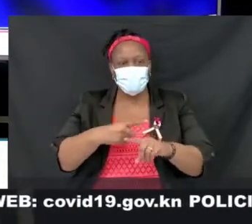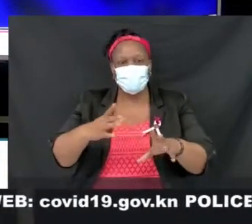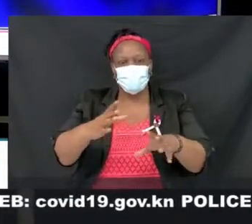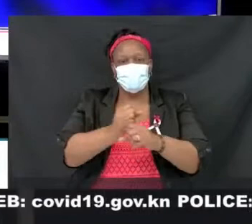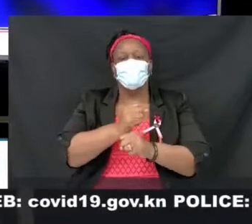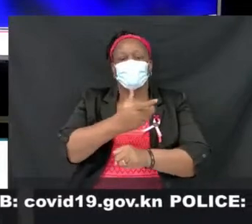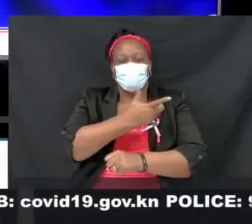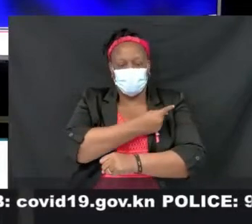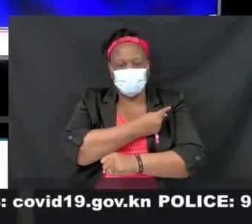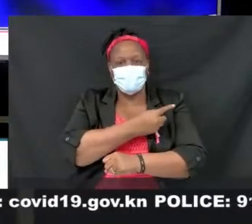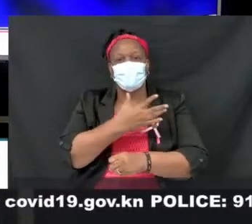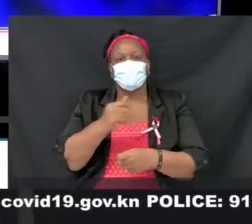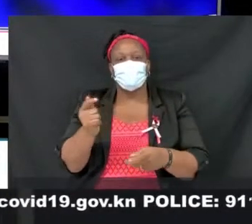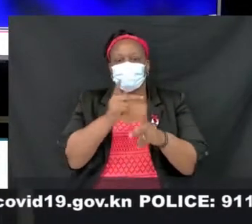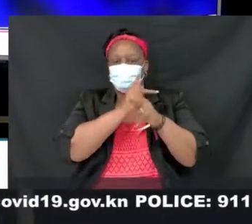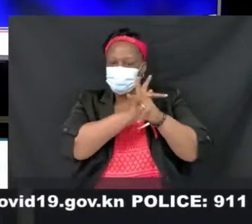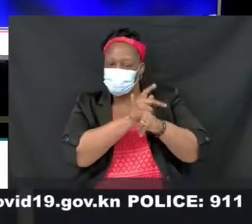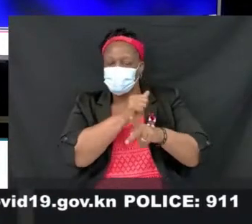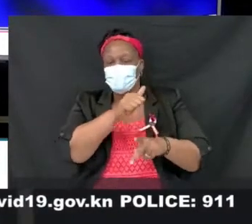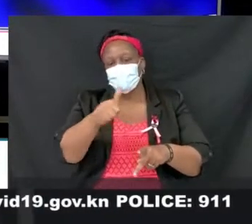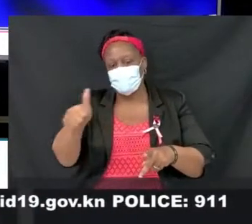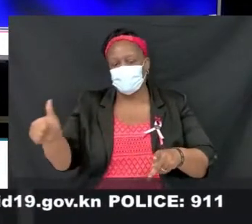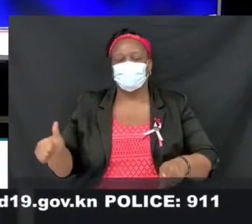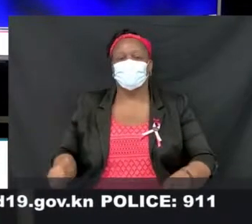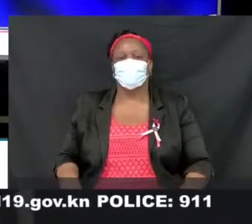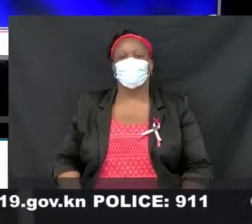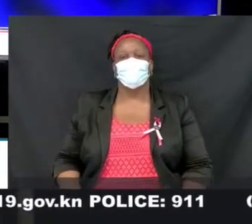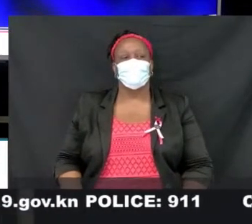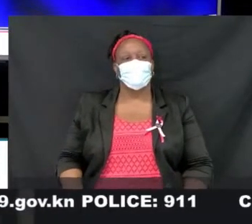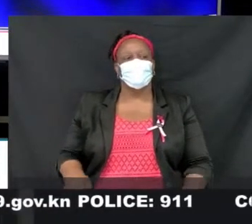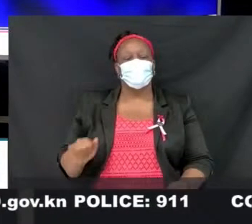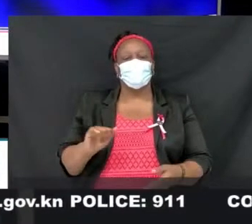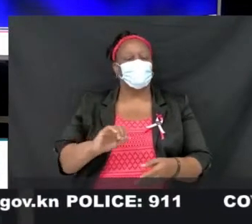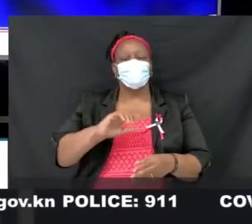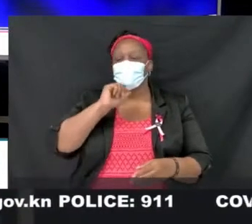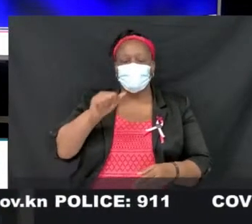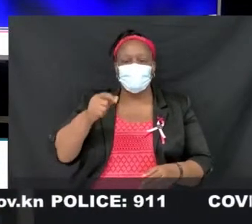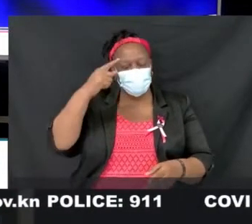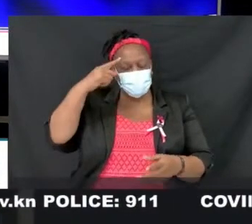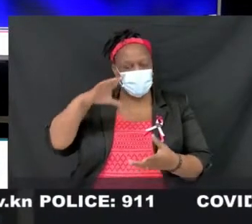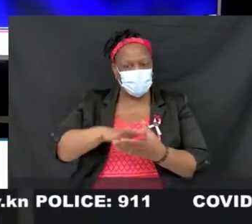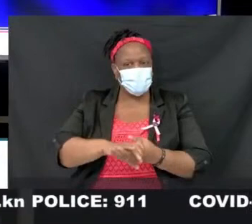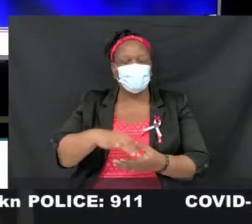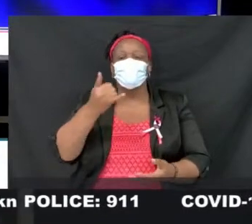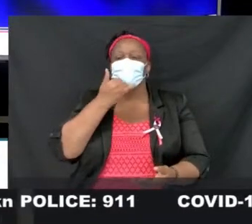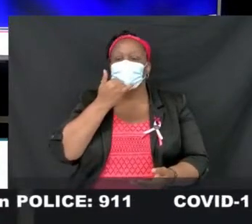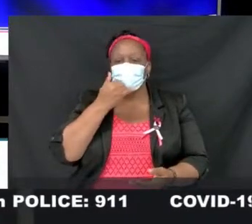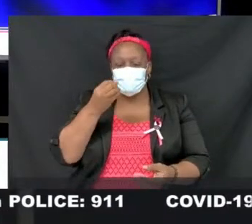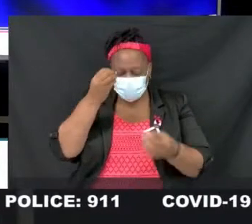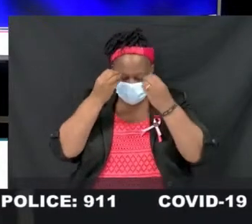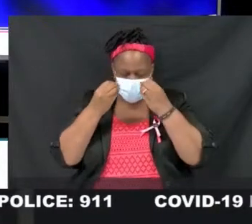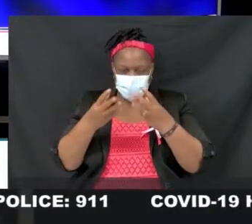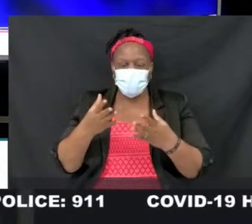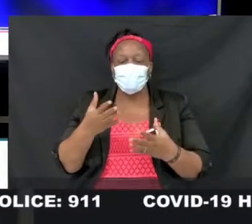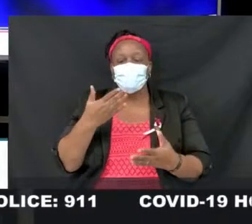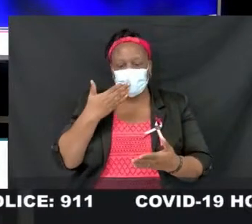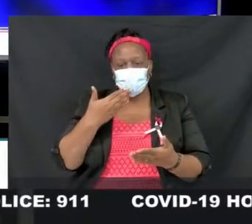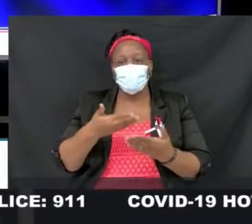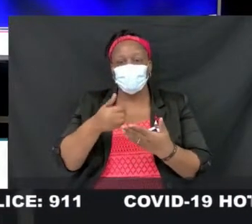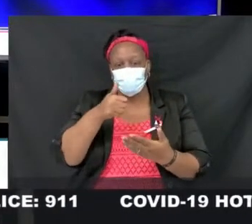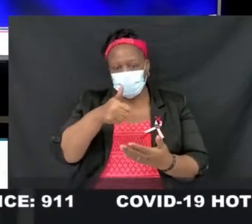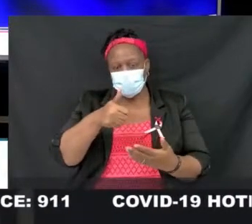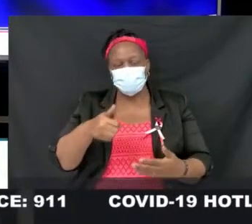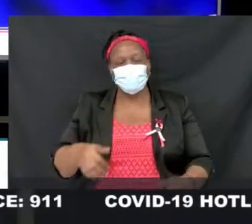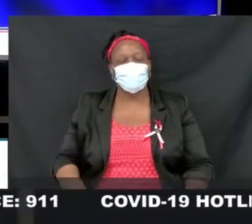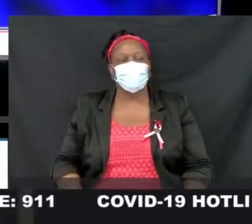of the false and fake news that is out there. So that is a very good thing. We thank